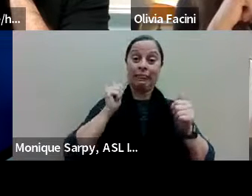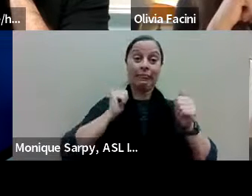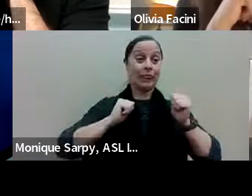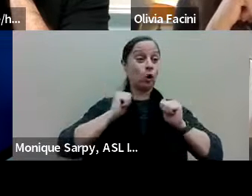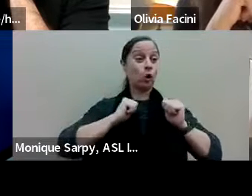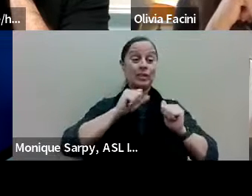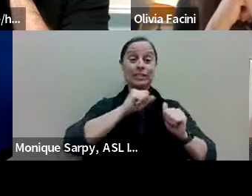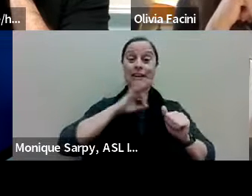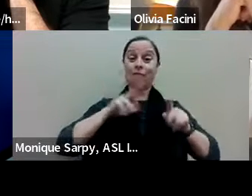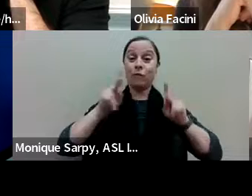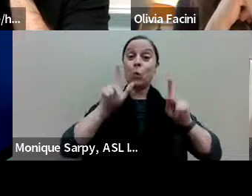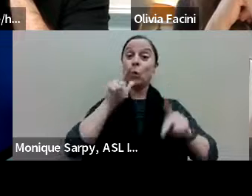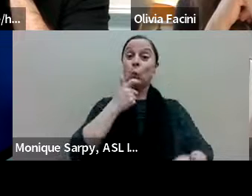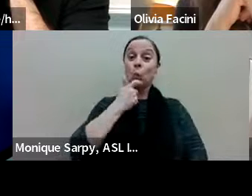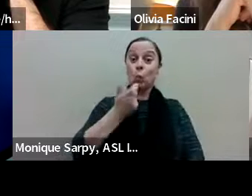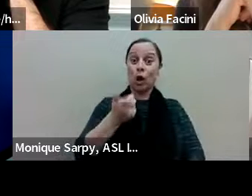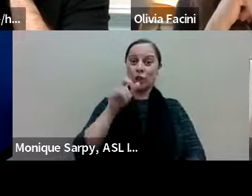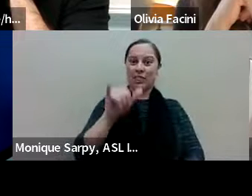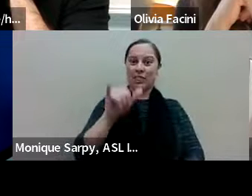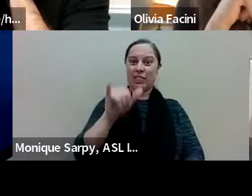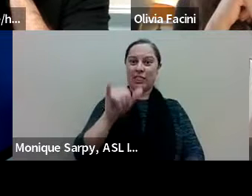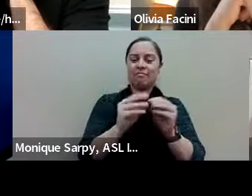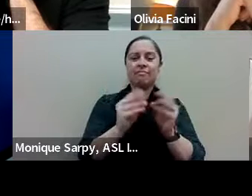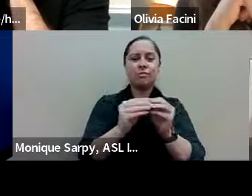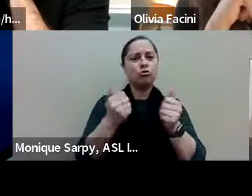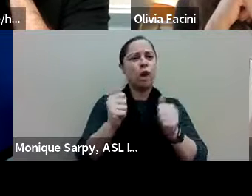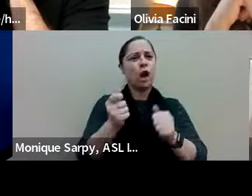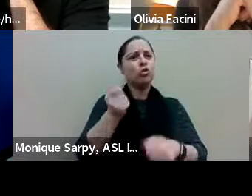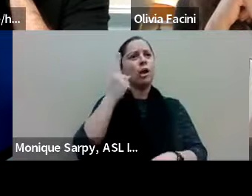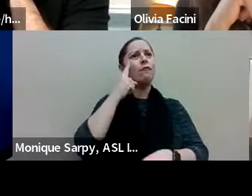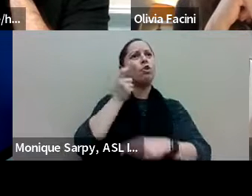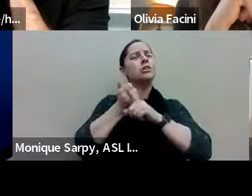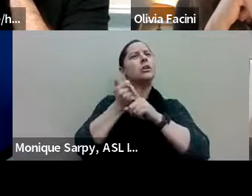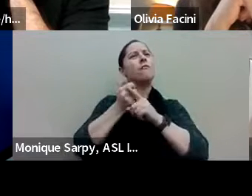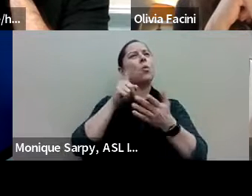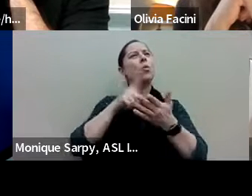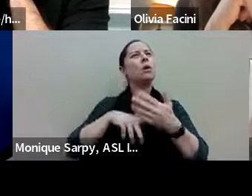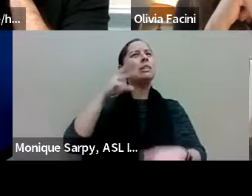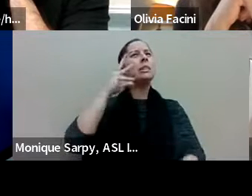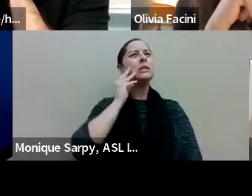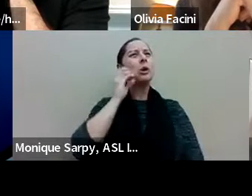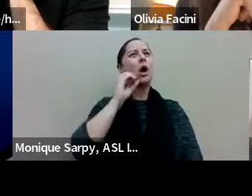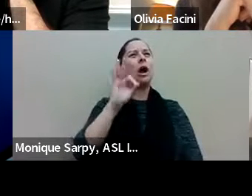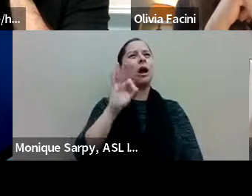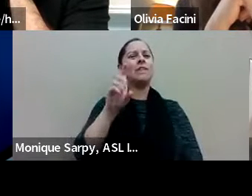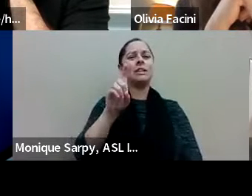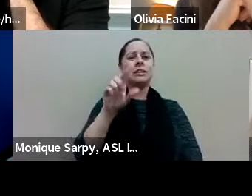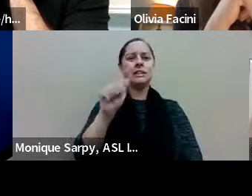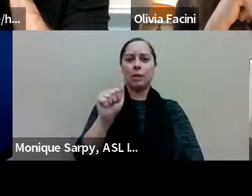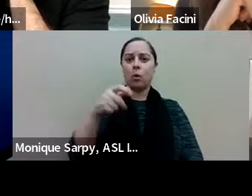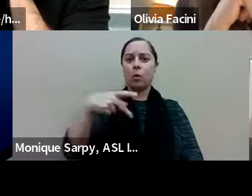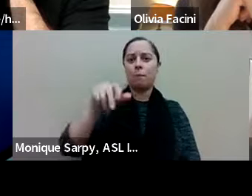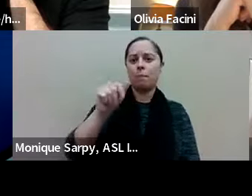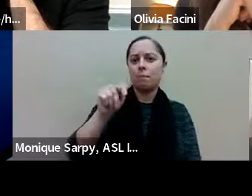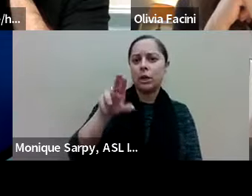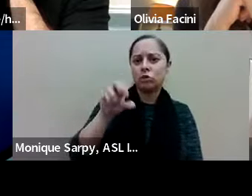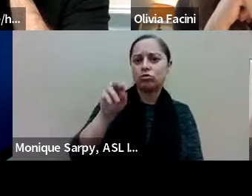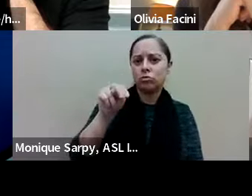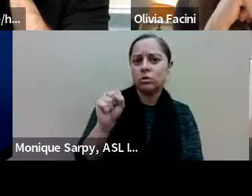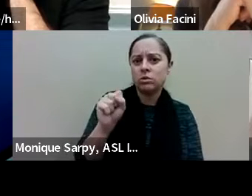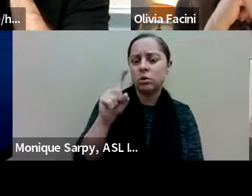definitely, you know, take the time to try to understand for yourselves what the experiences of disabled patrons